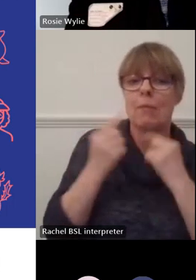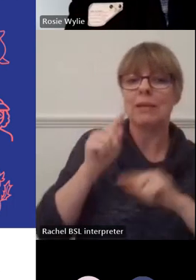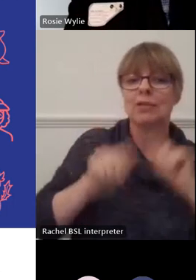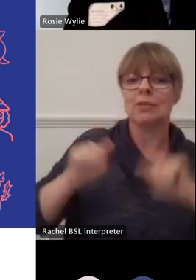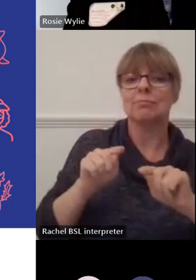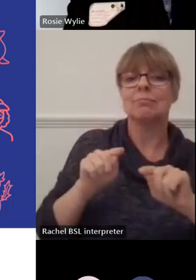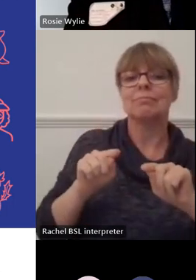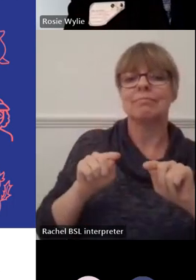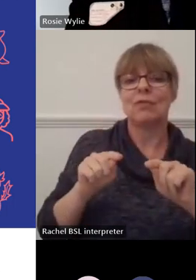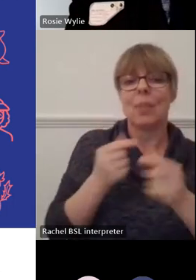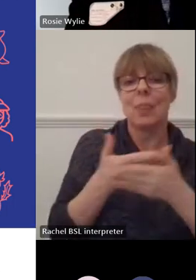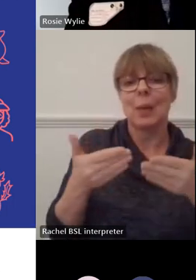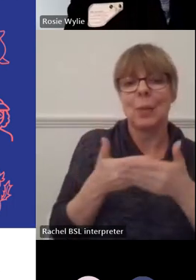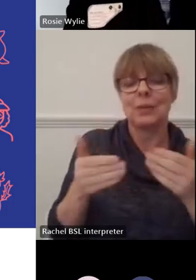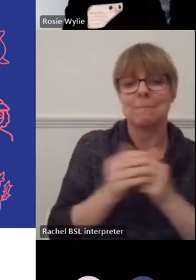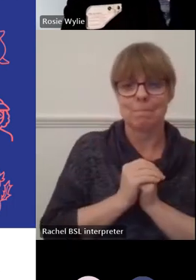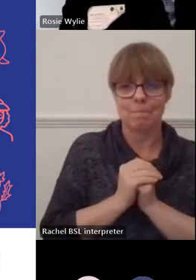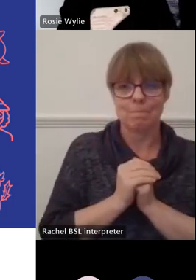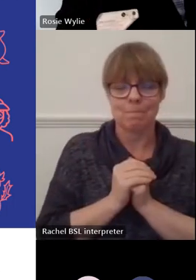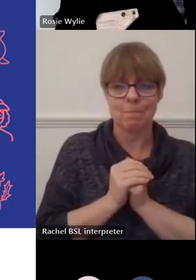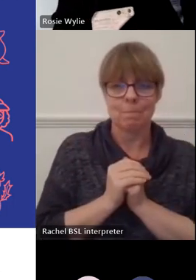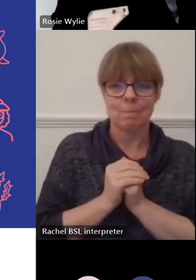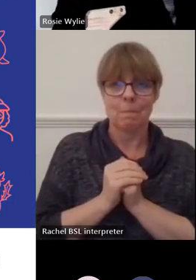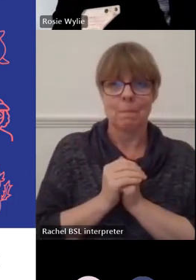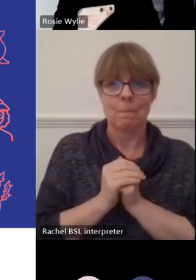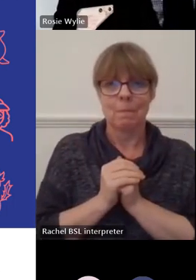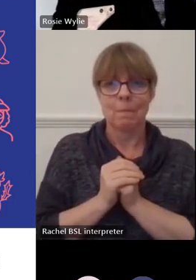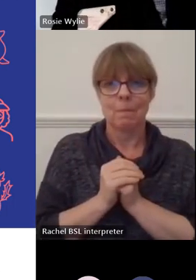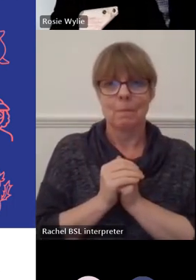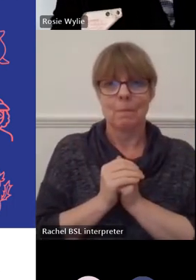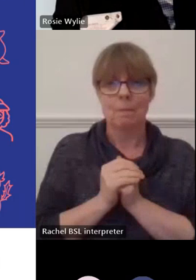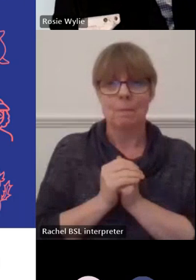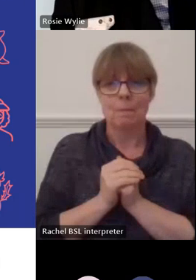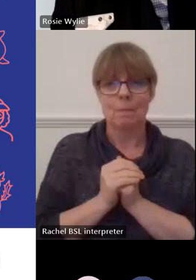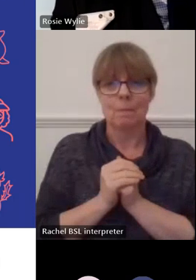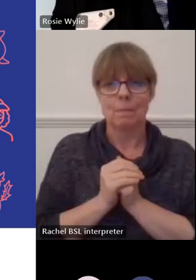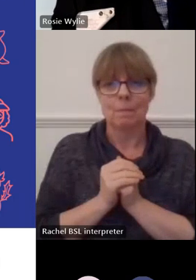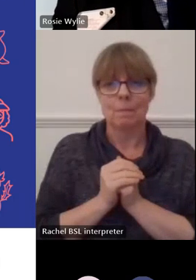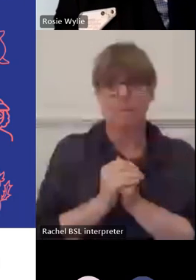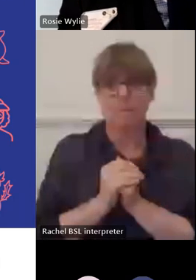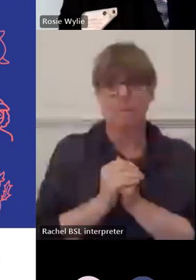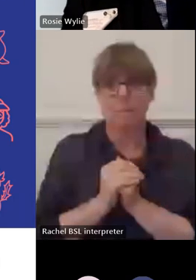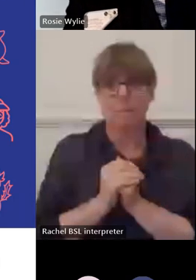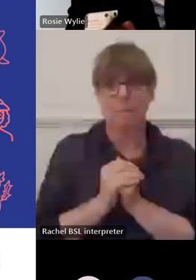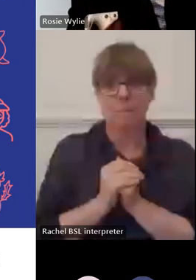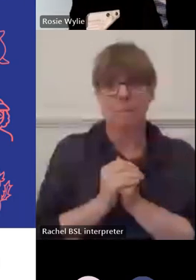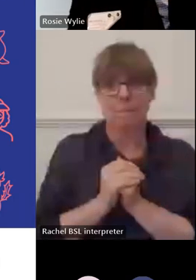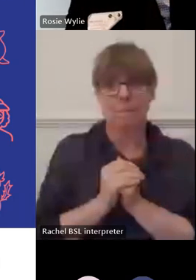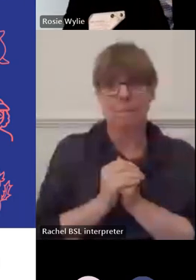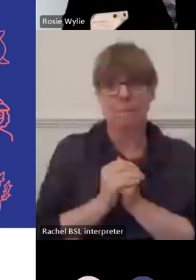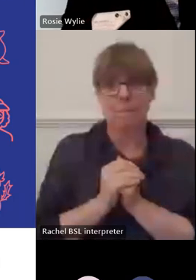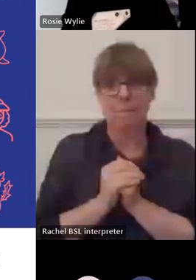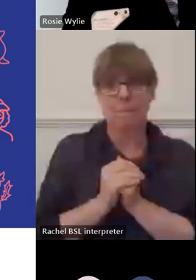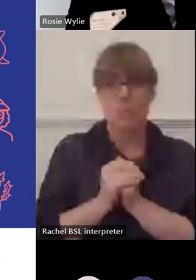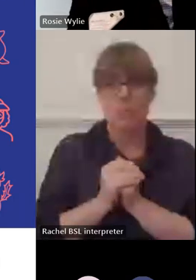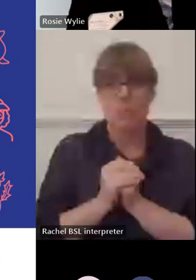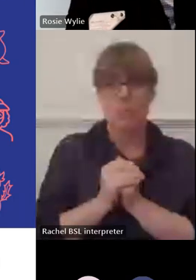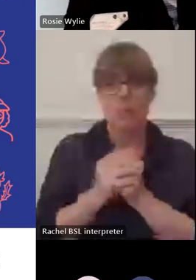So in terms of how the volunteers, how we realized